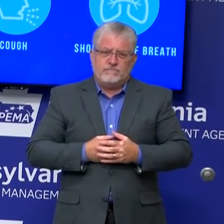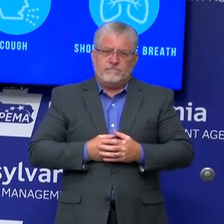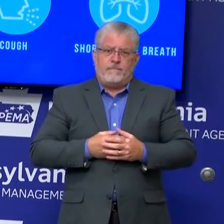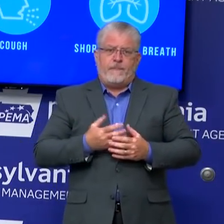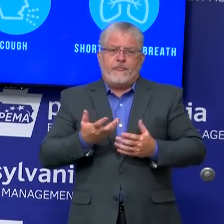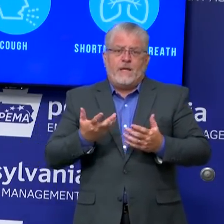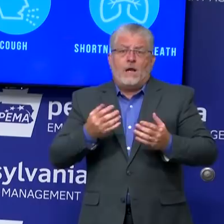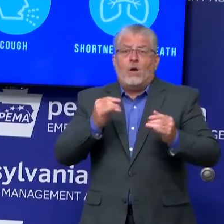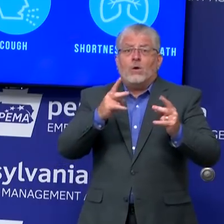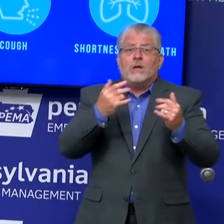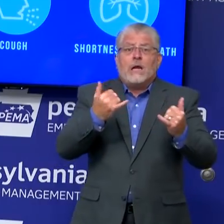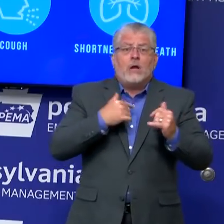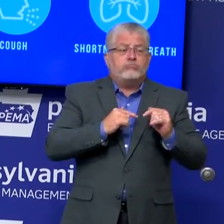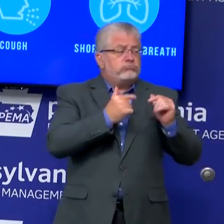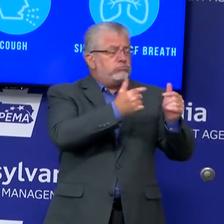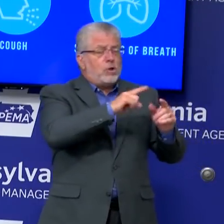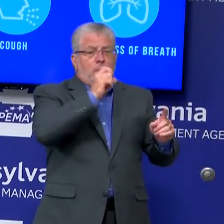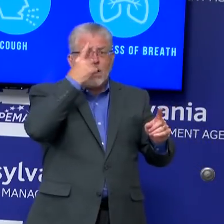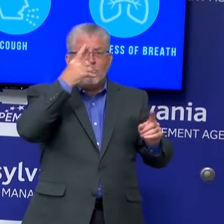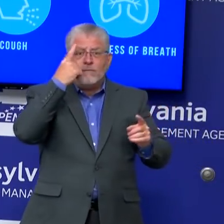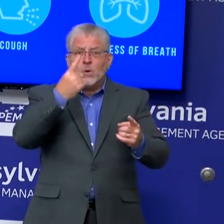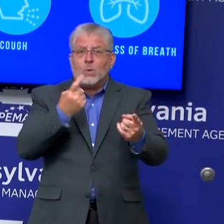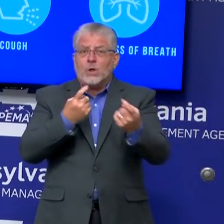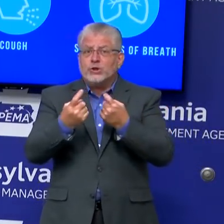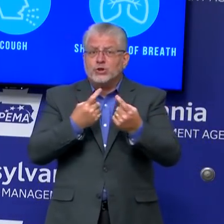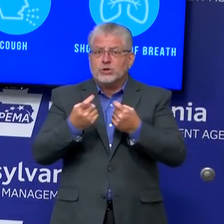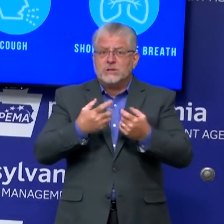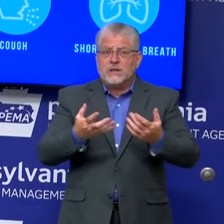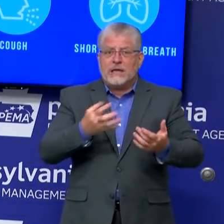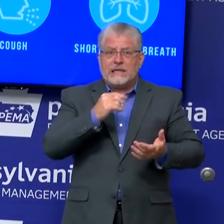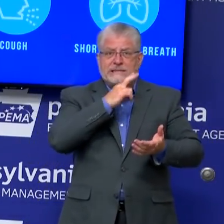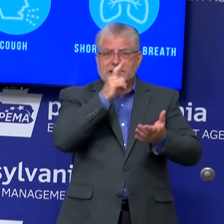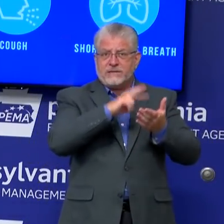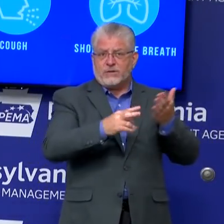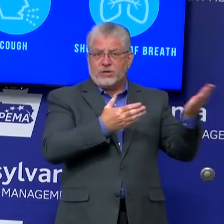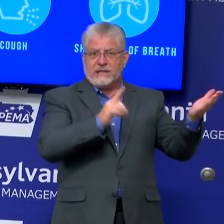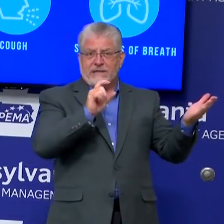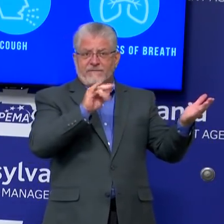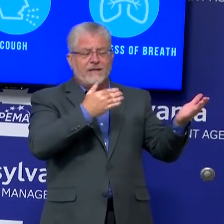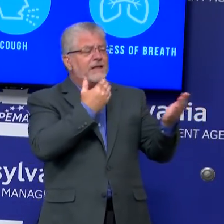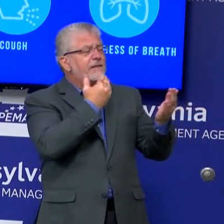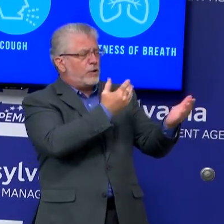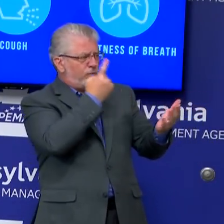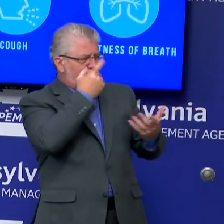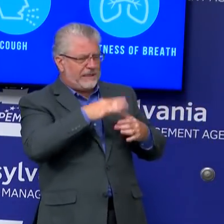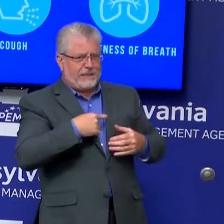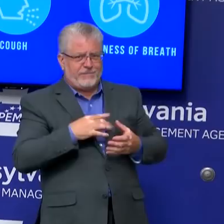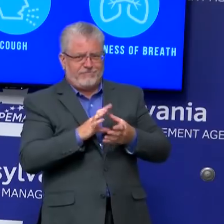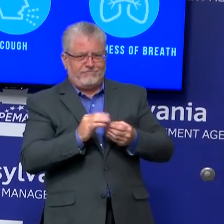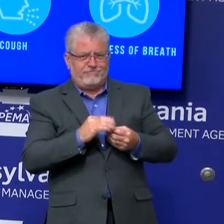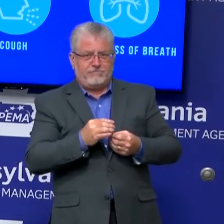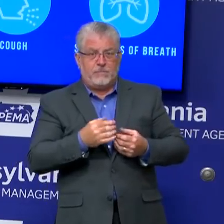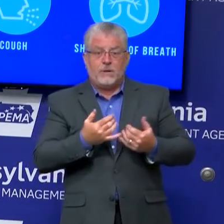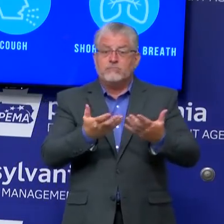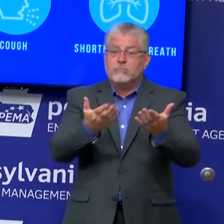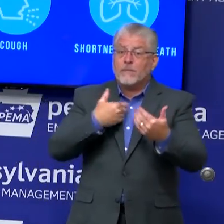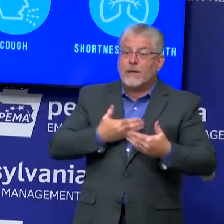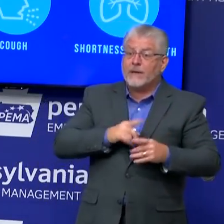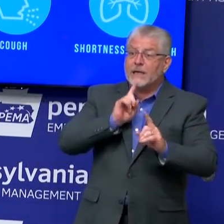back to Governor Wolf, to Secretary Levine, and I thank them for having me here today. I'd be happy to answer your questions as well.